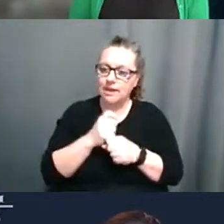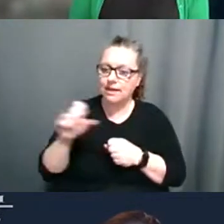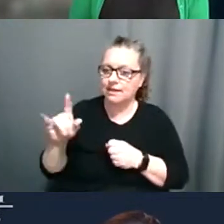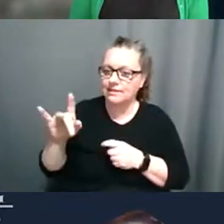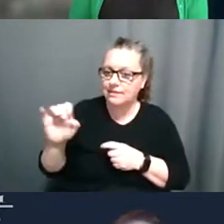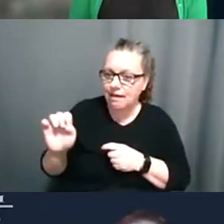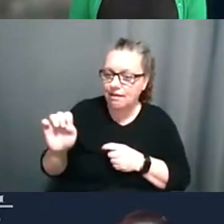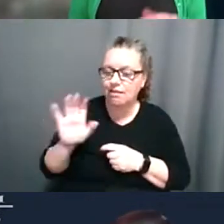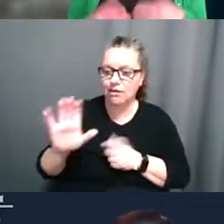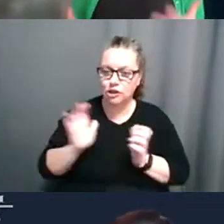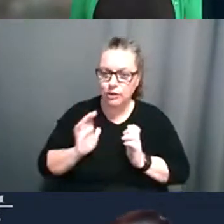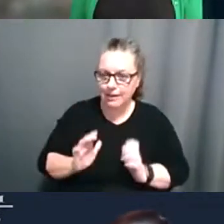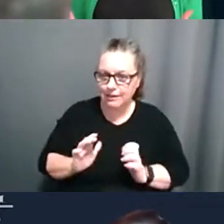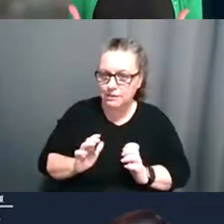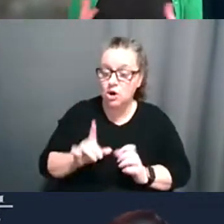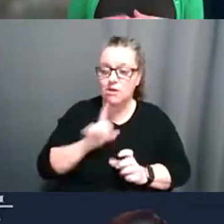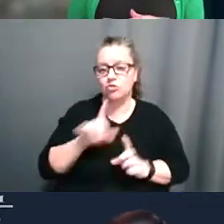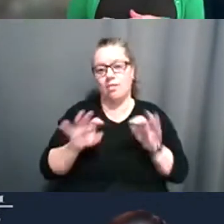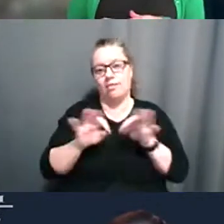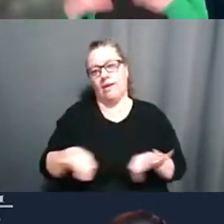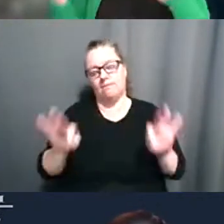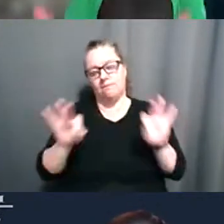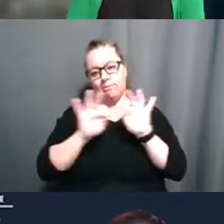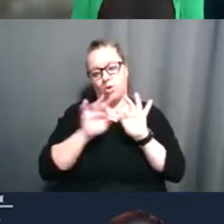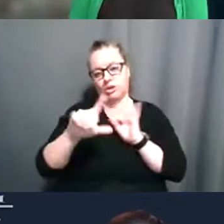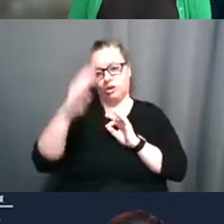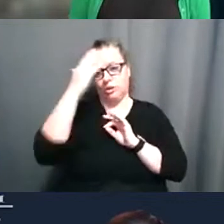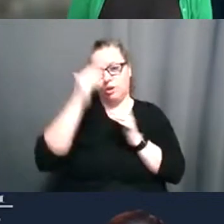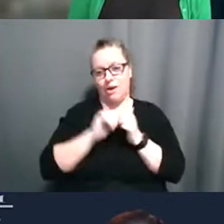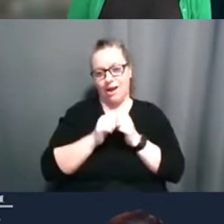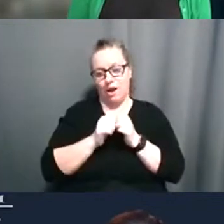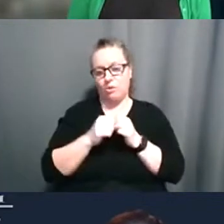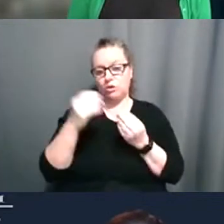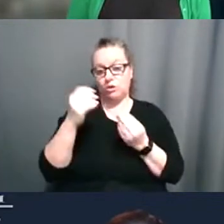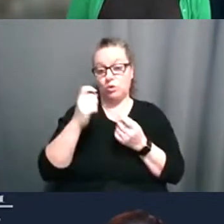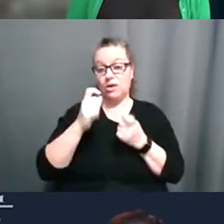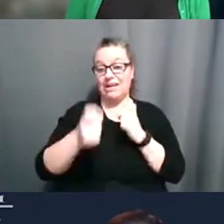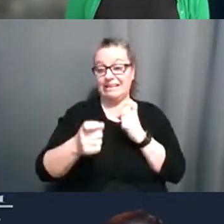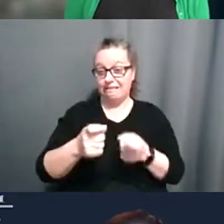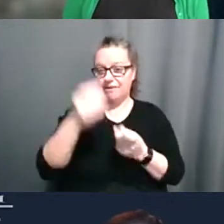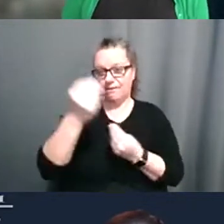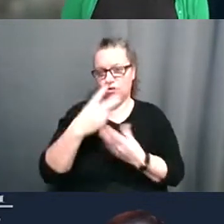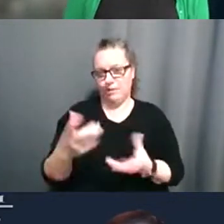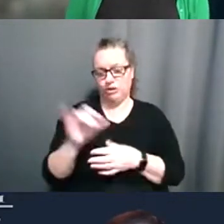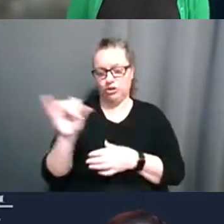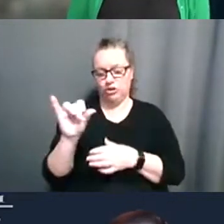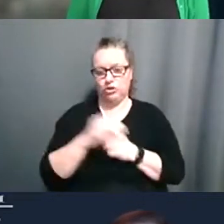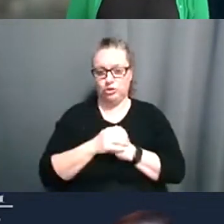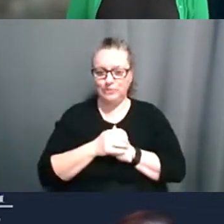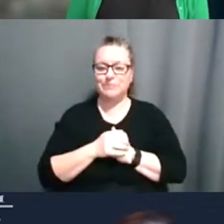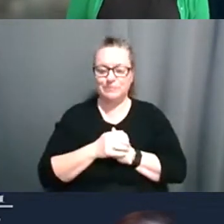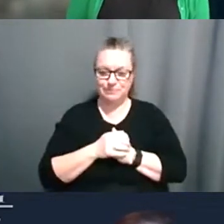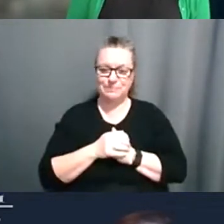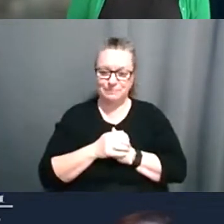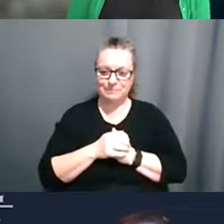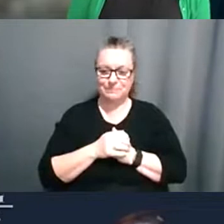customer is really important, so you know how to present information as well. Absolutely, I like